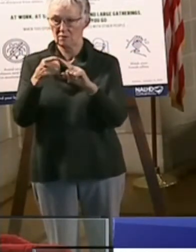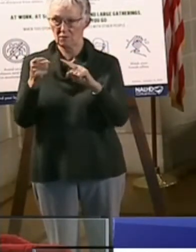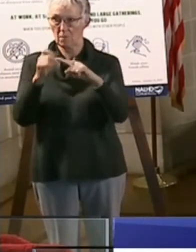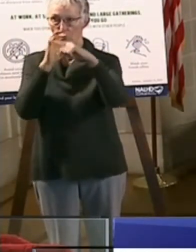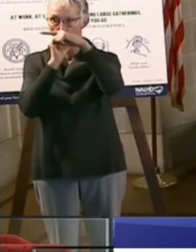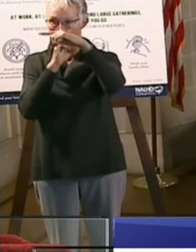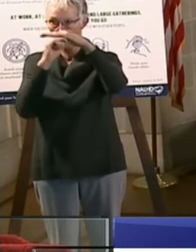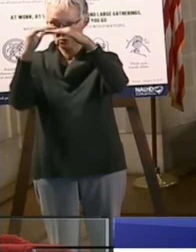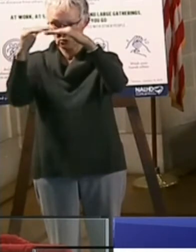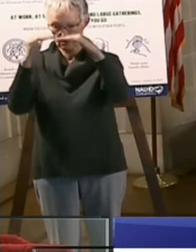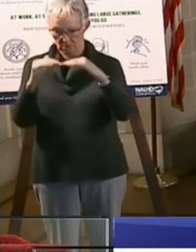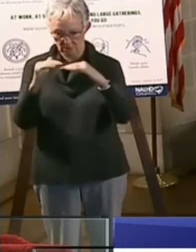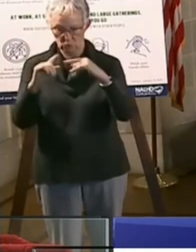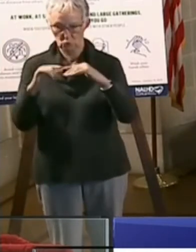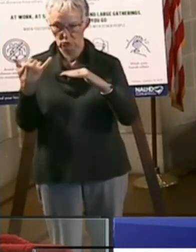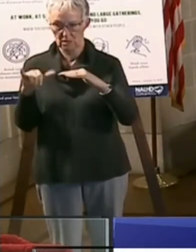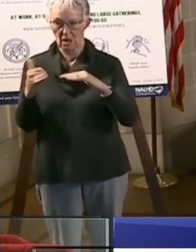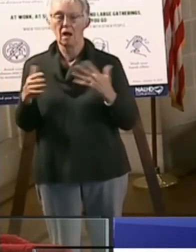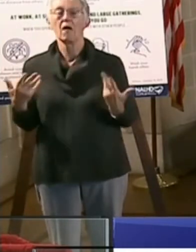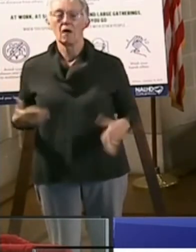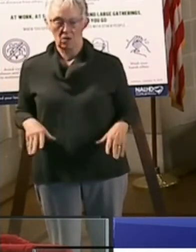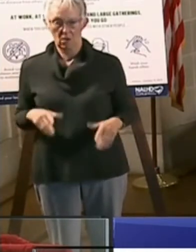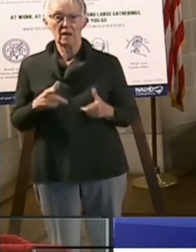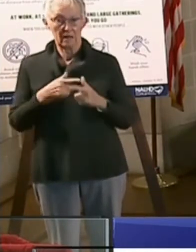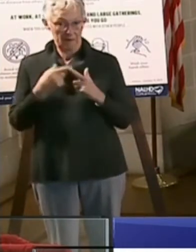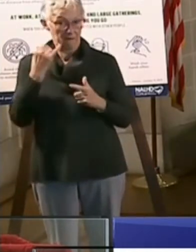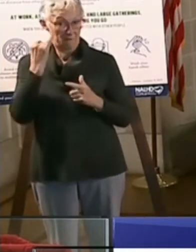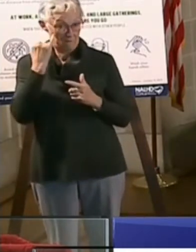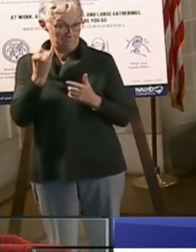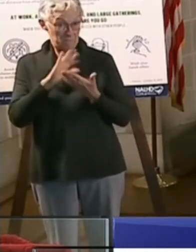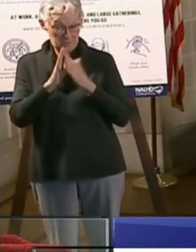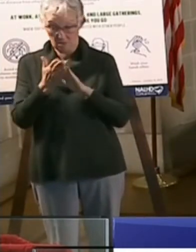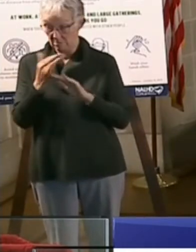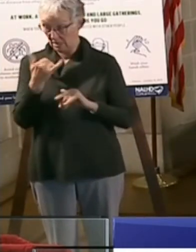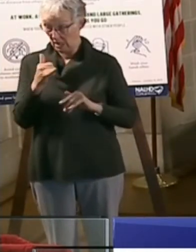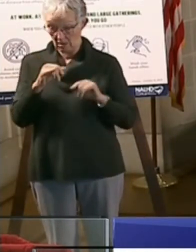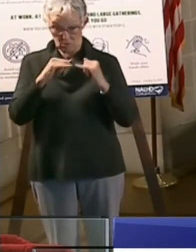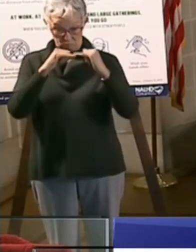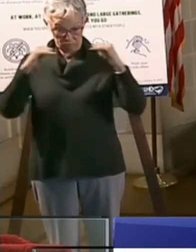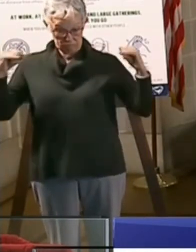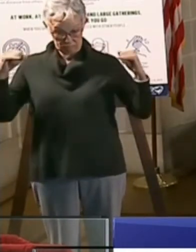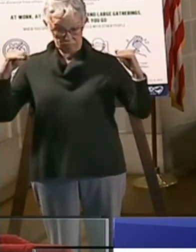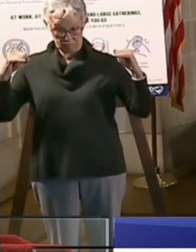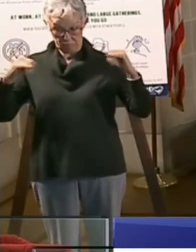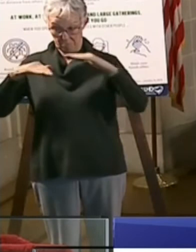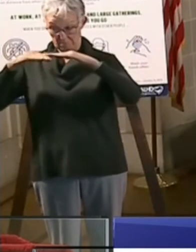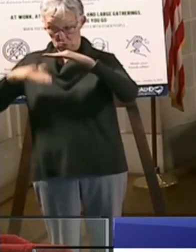phase, and that will allow us to lighten up some of these restrictions. So thank you to everybody who's been helping slow